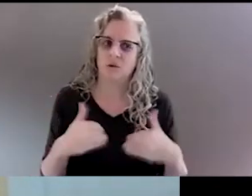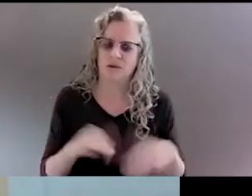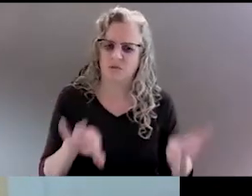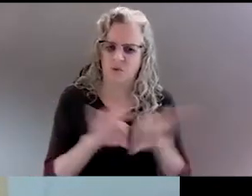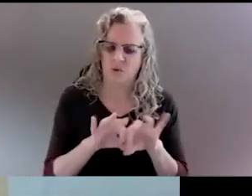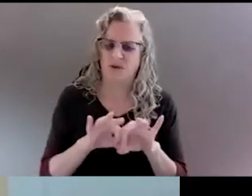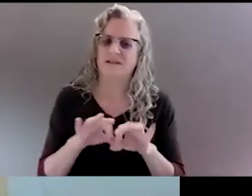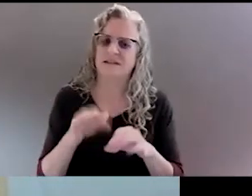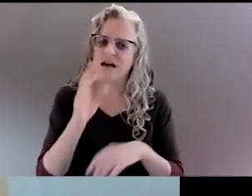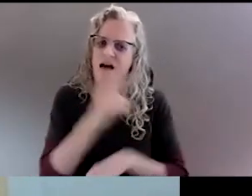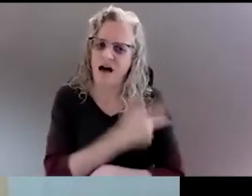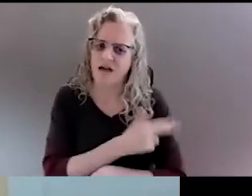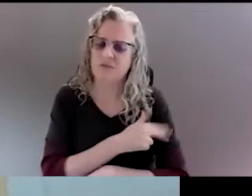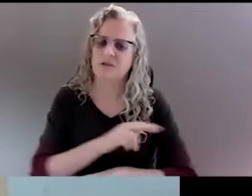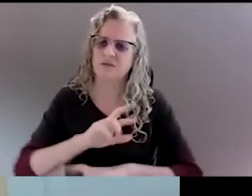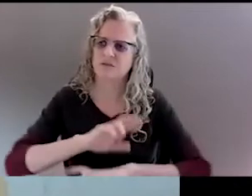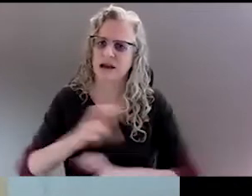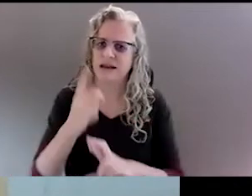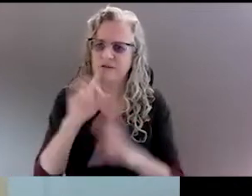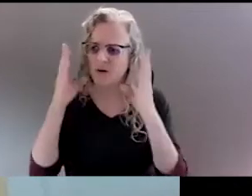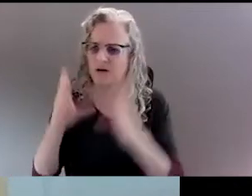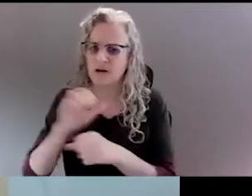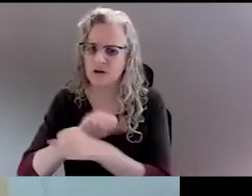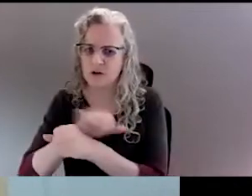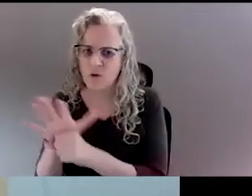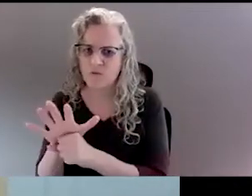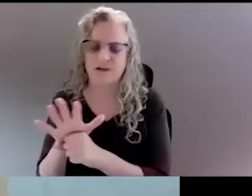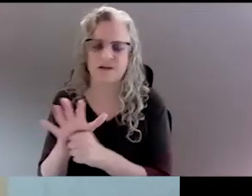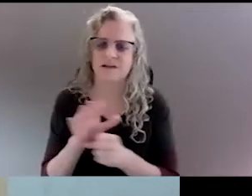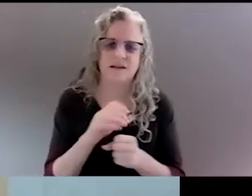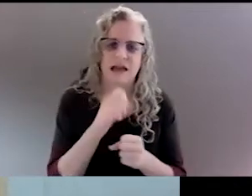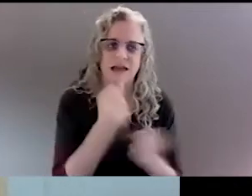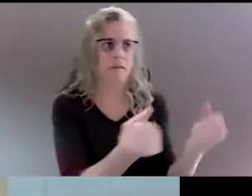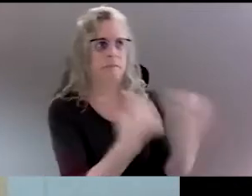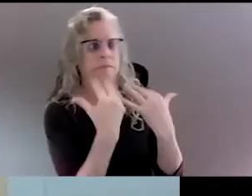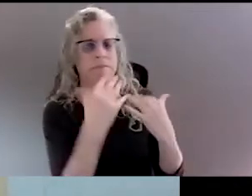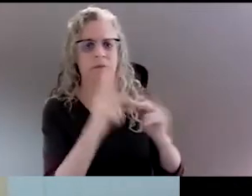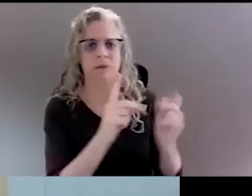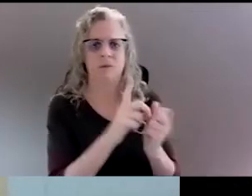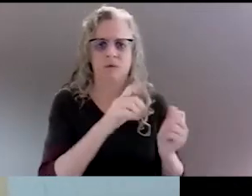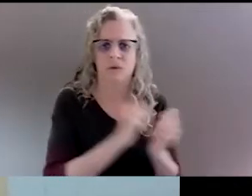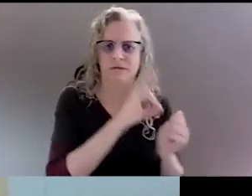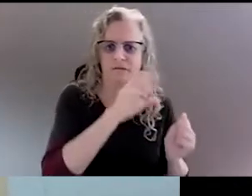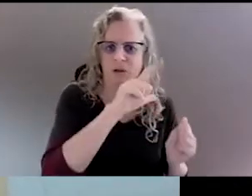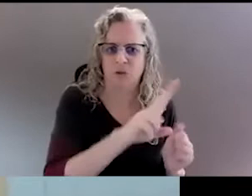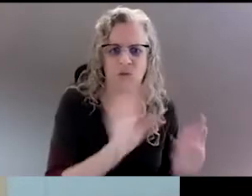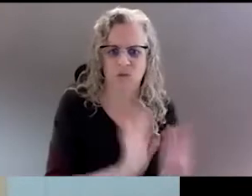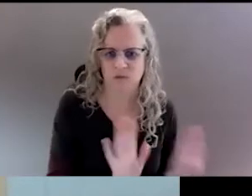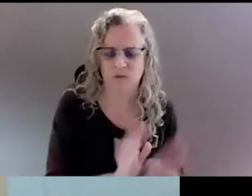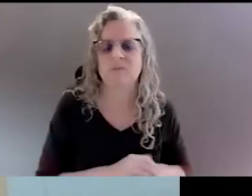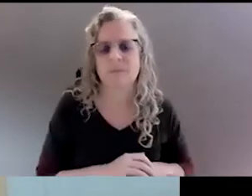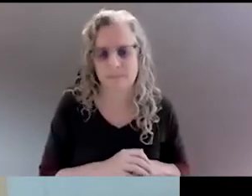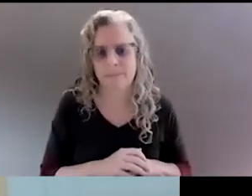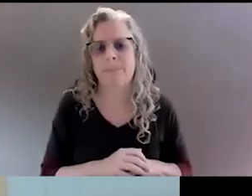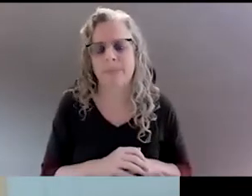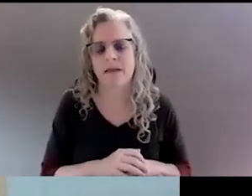COVID and need to be hospitalized, or people who have other conditions for hospitalization. But all of these activities that we're doing related